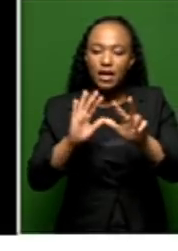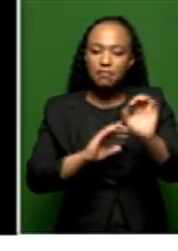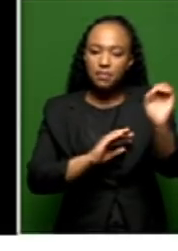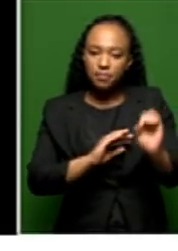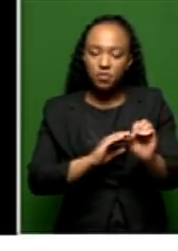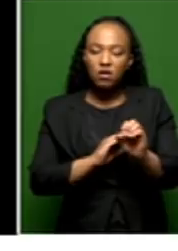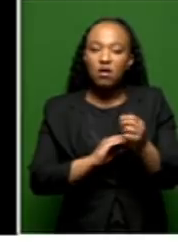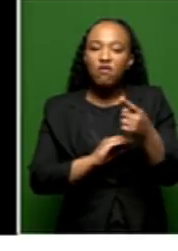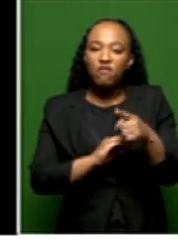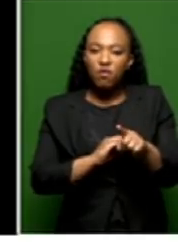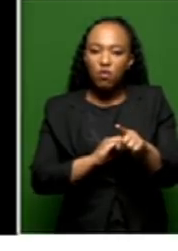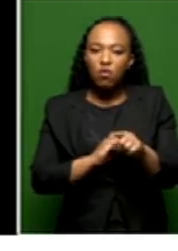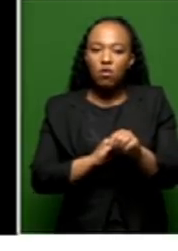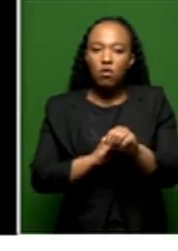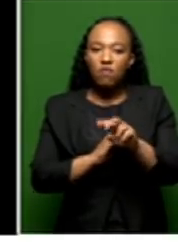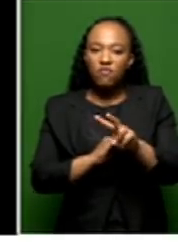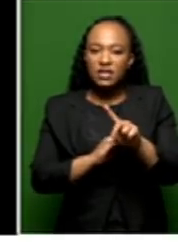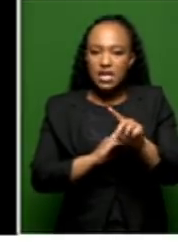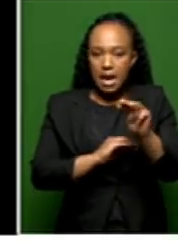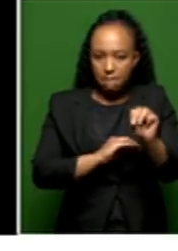35.8% of the VD declared.